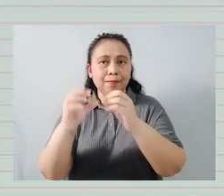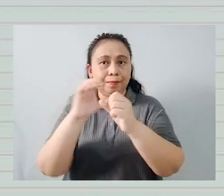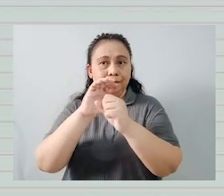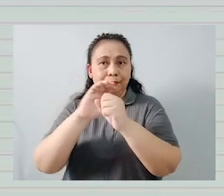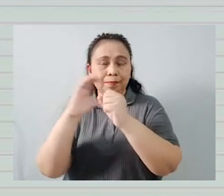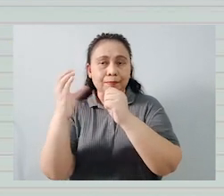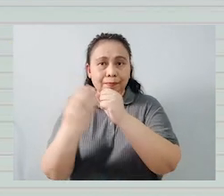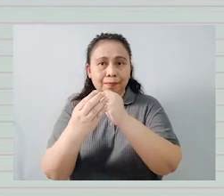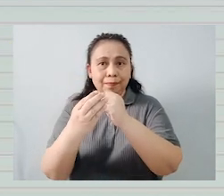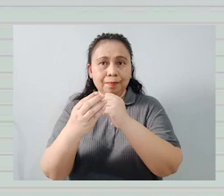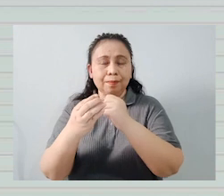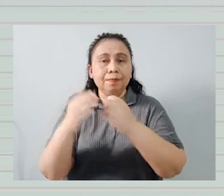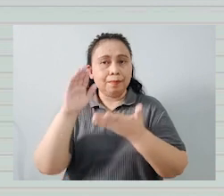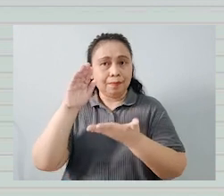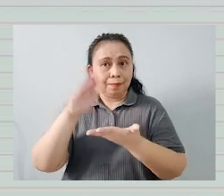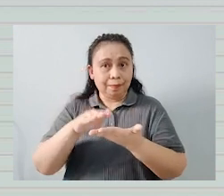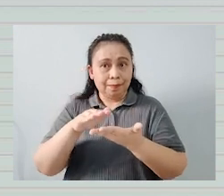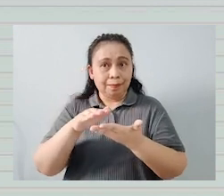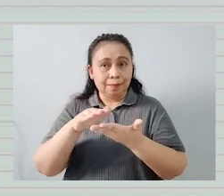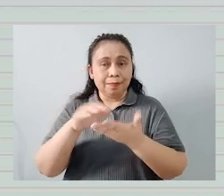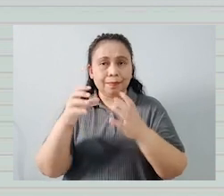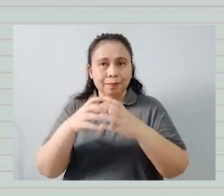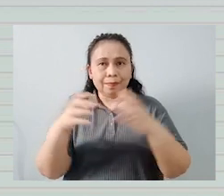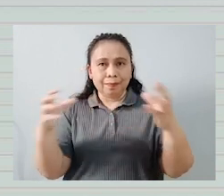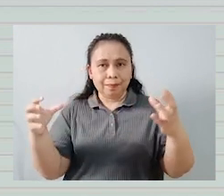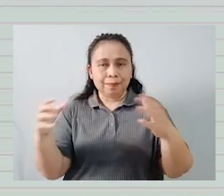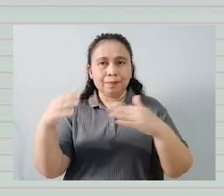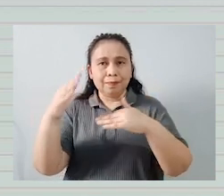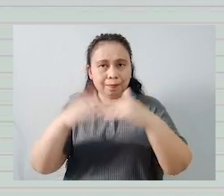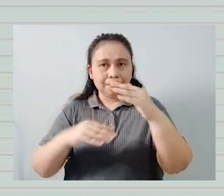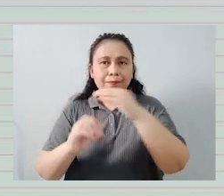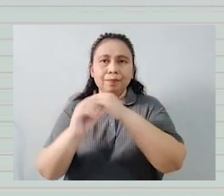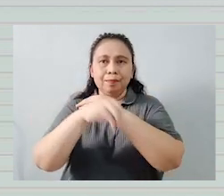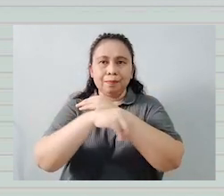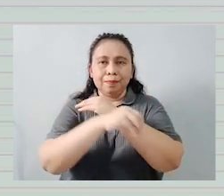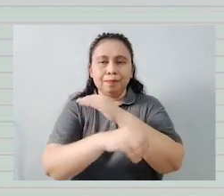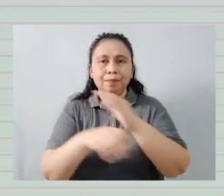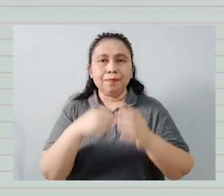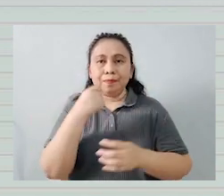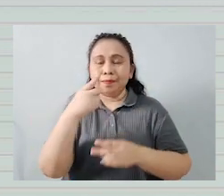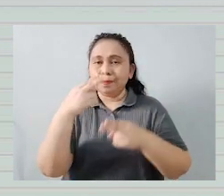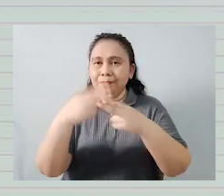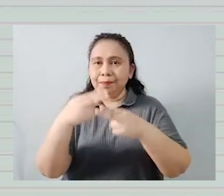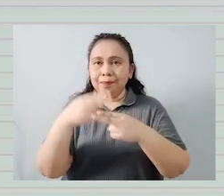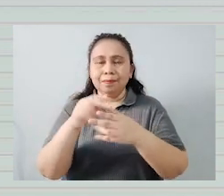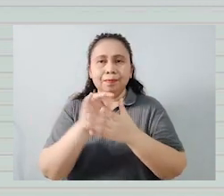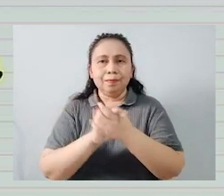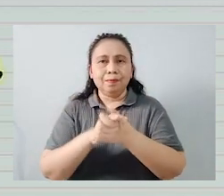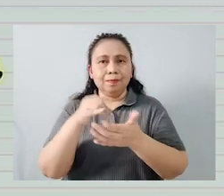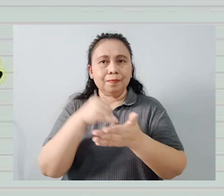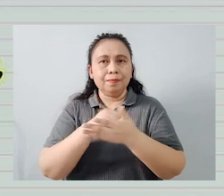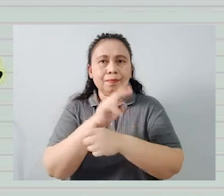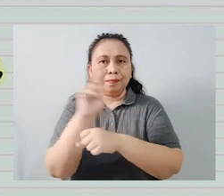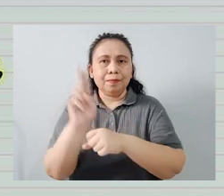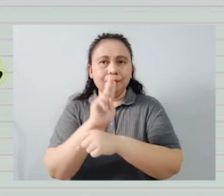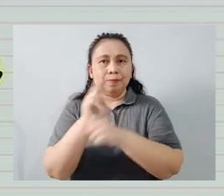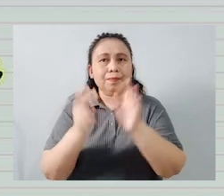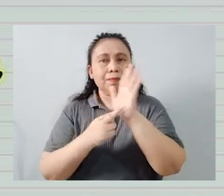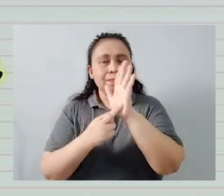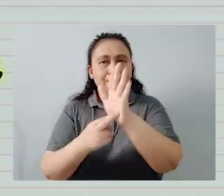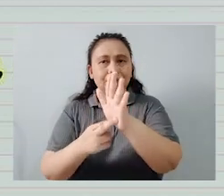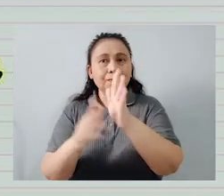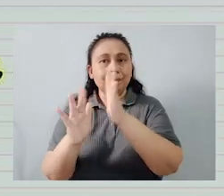and less dense compared to the oceanic crust. As its name suggests, it is usually represented